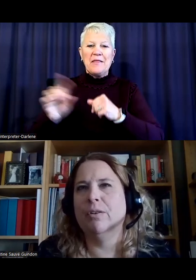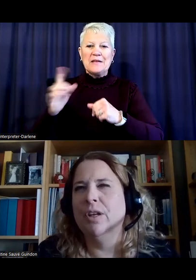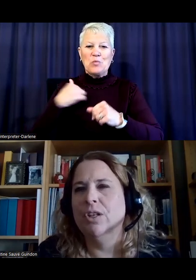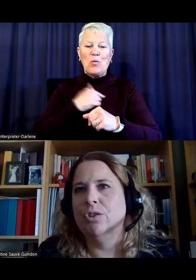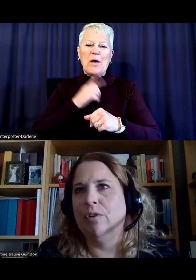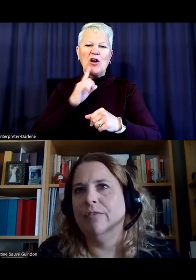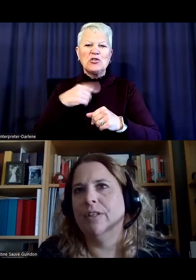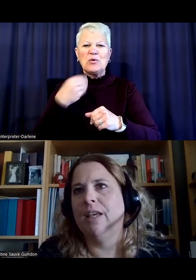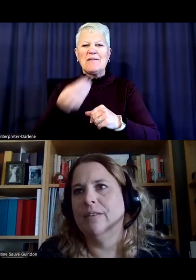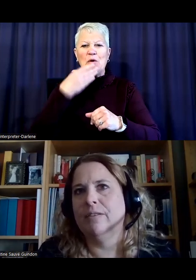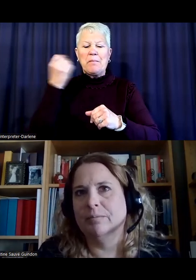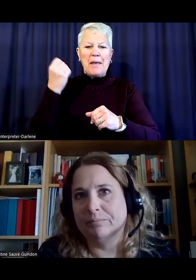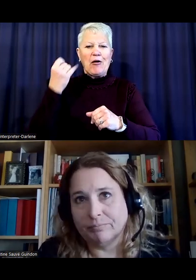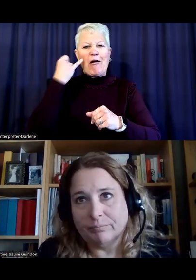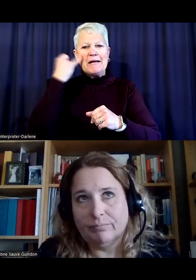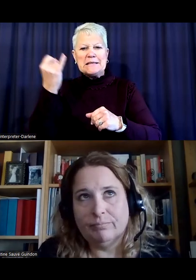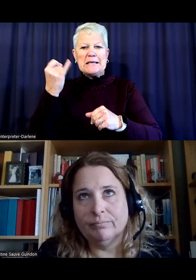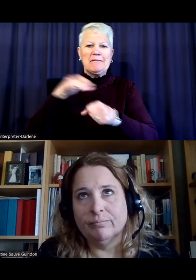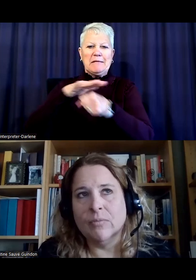you a better geographic sense.